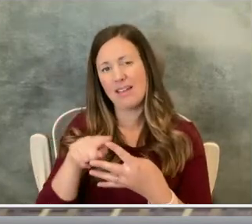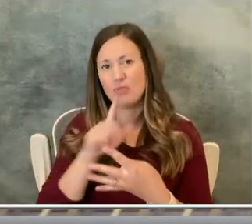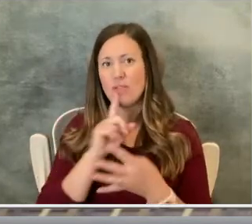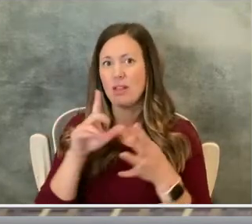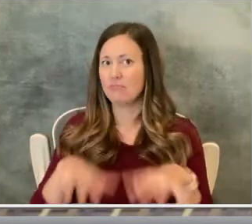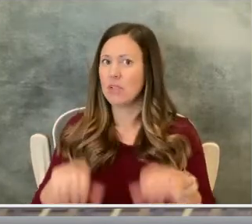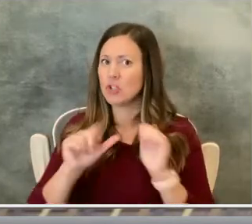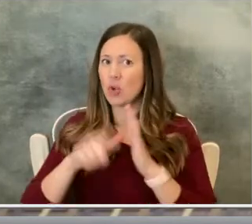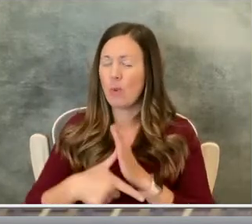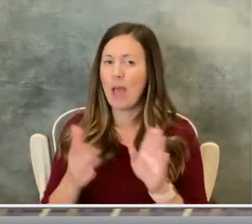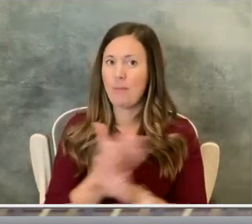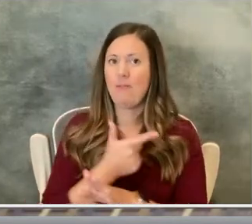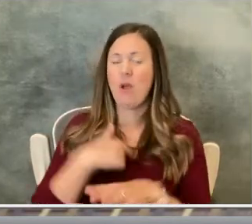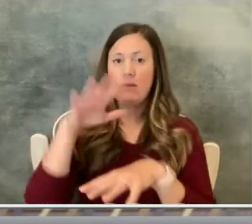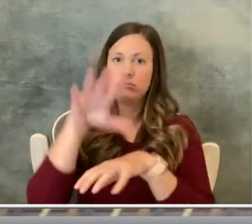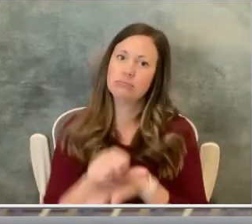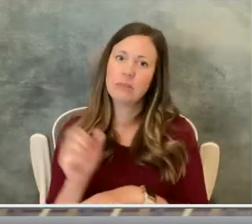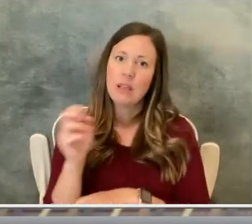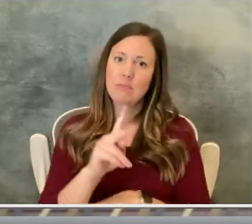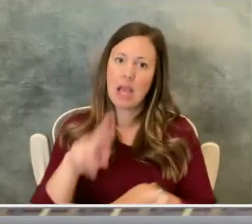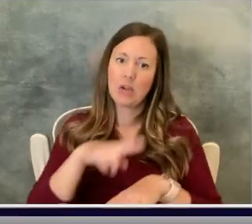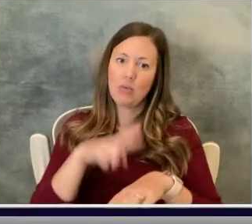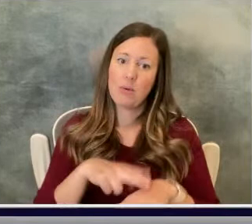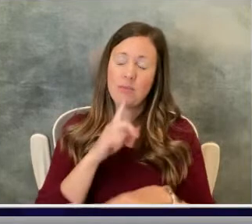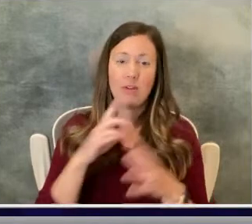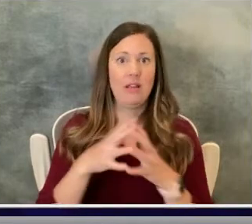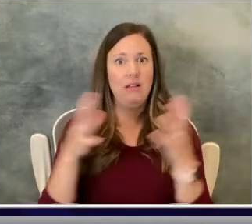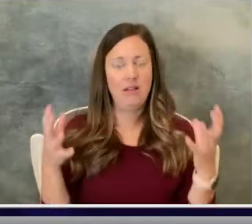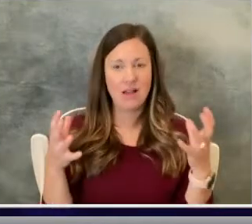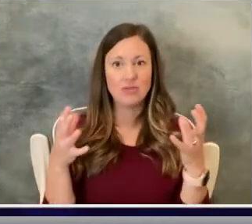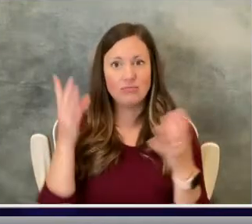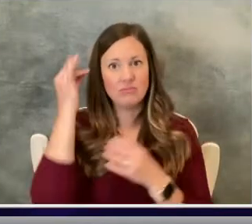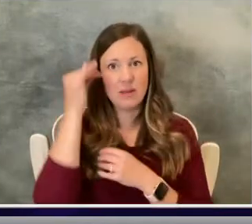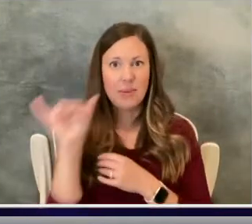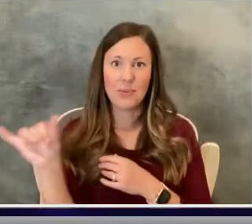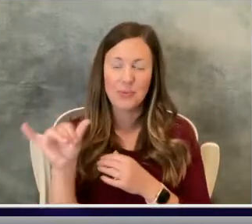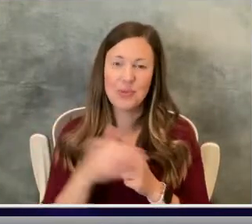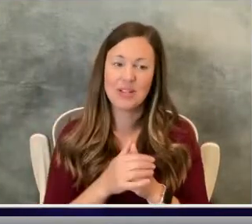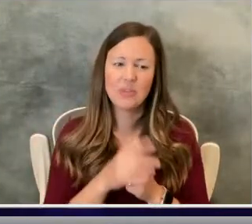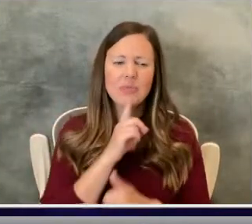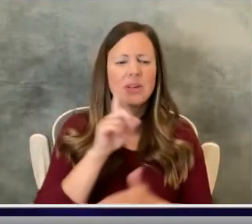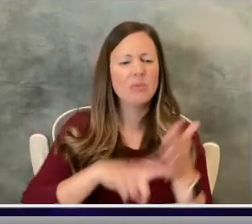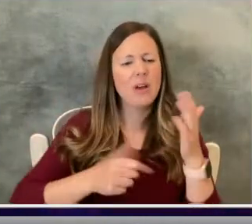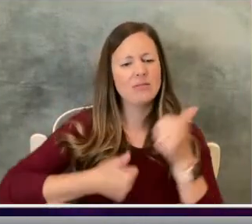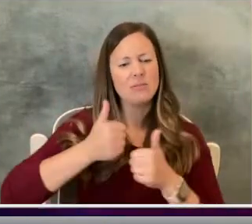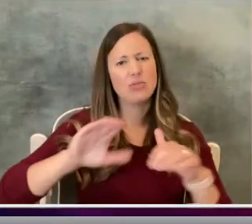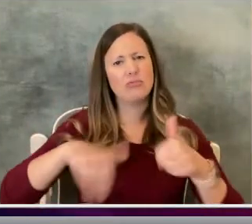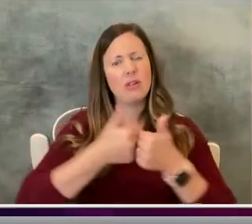know. A lot to wrap your head around. What was the hardest part of your recovery?